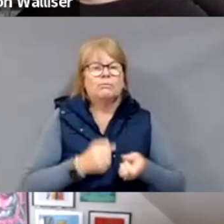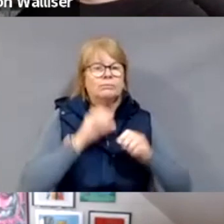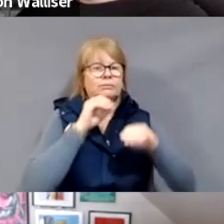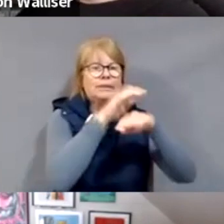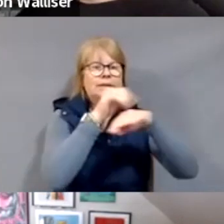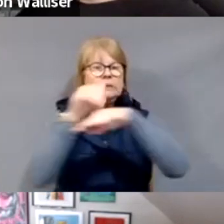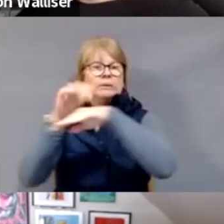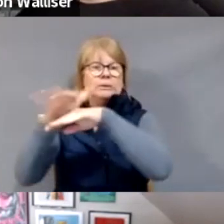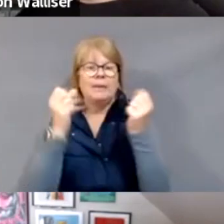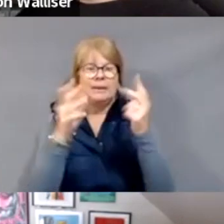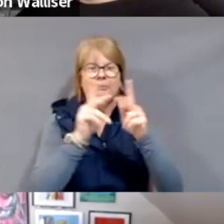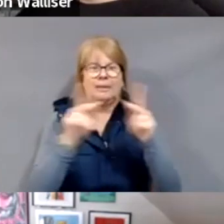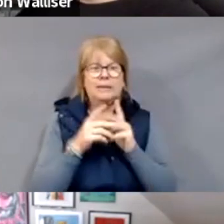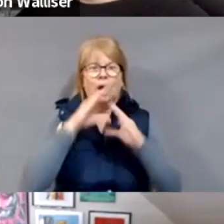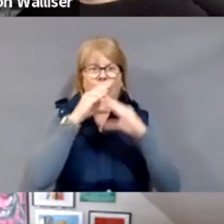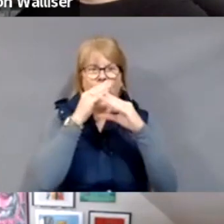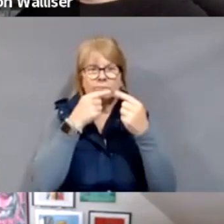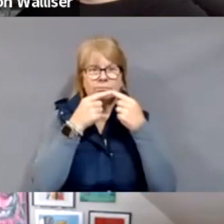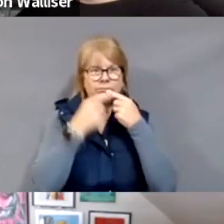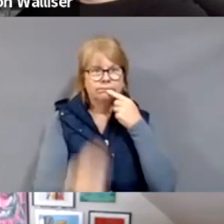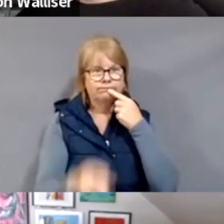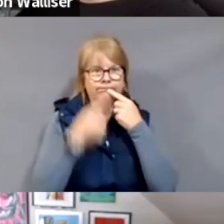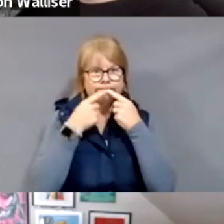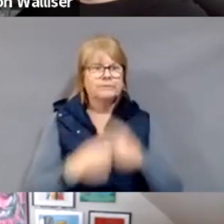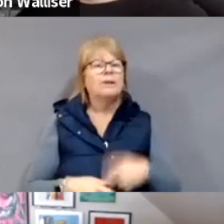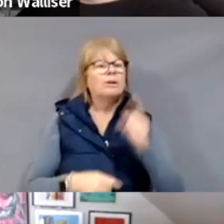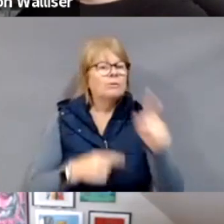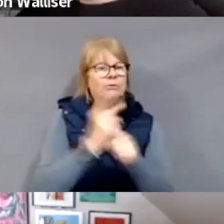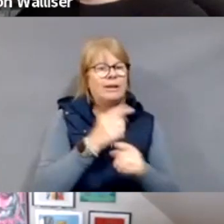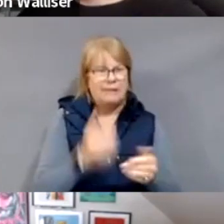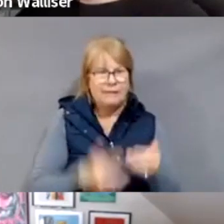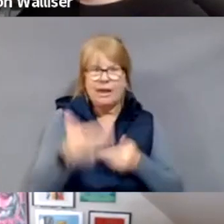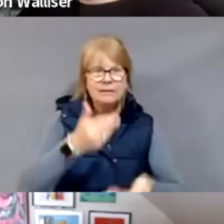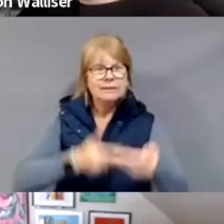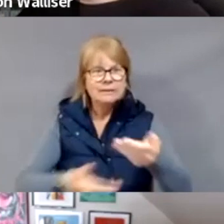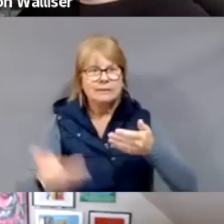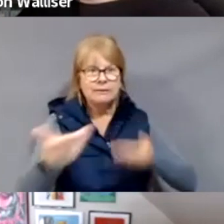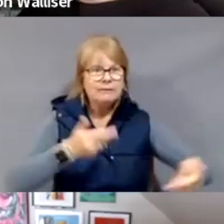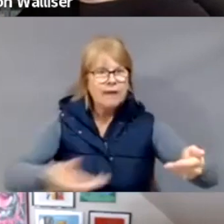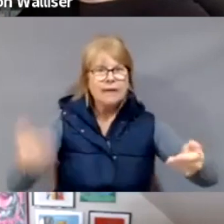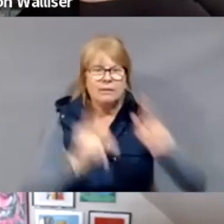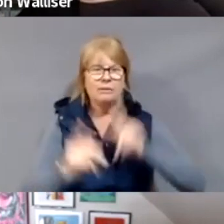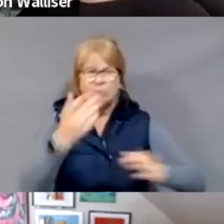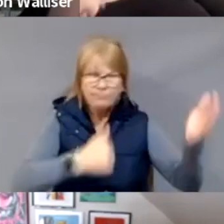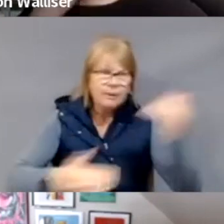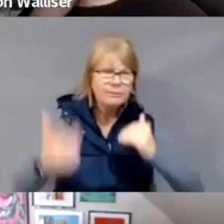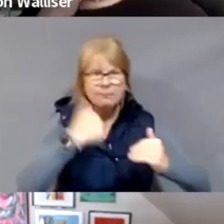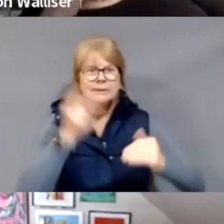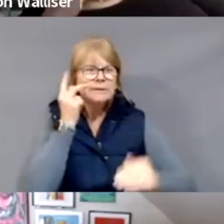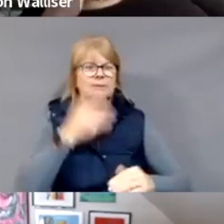could. That was it. Thank you. That's Invite people to your stuff. Yeah. Invite people to your stuff.